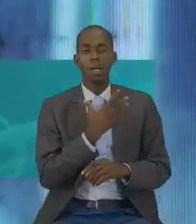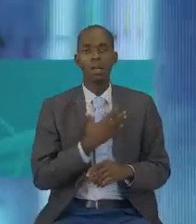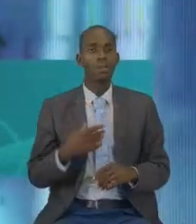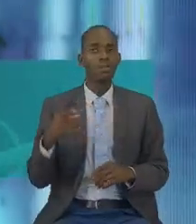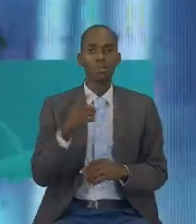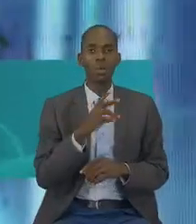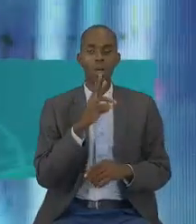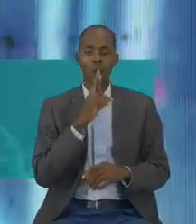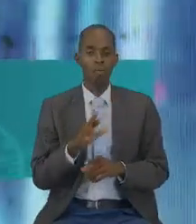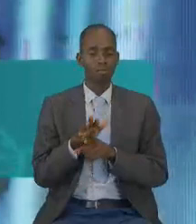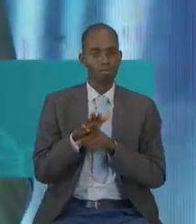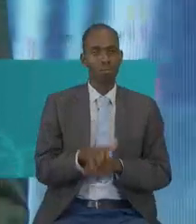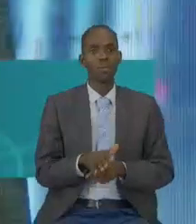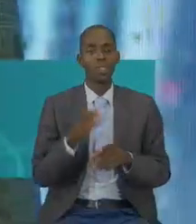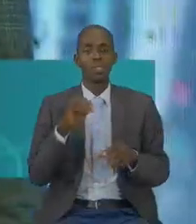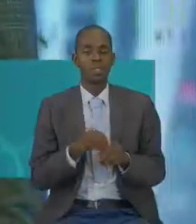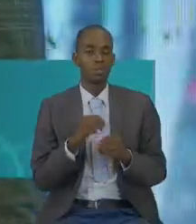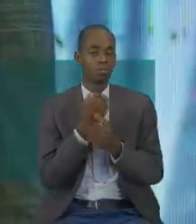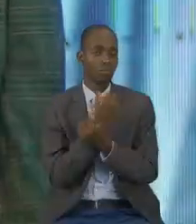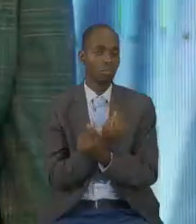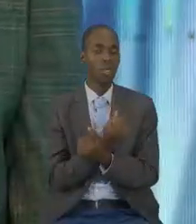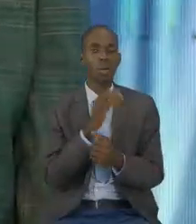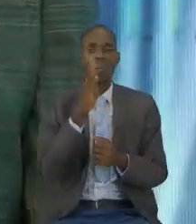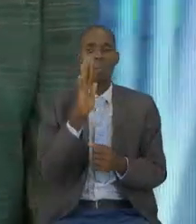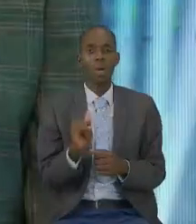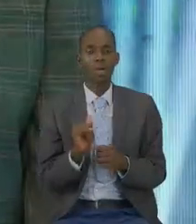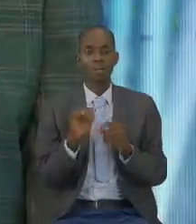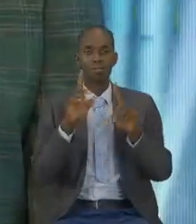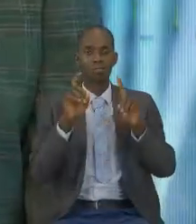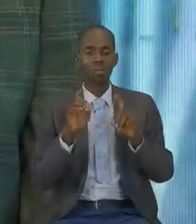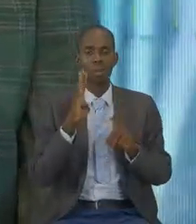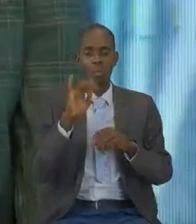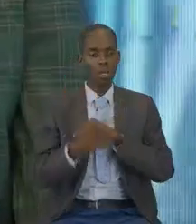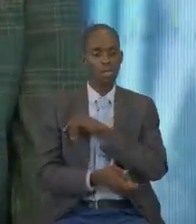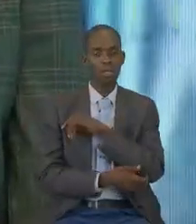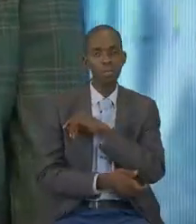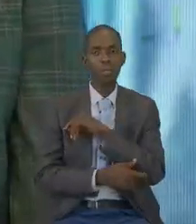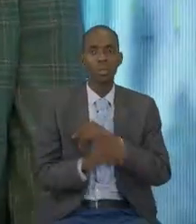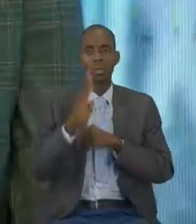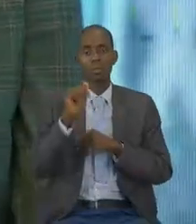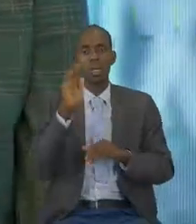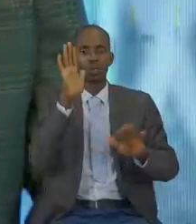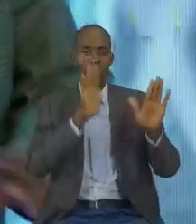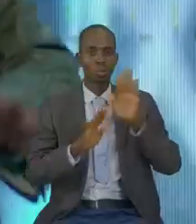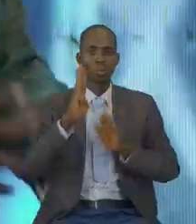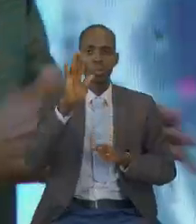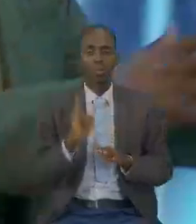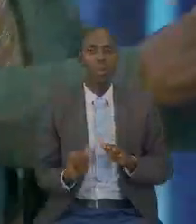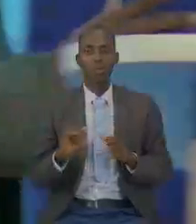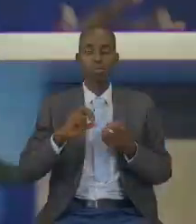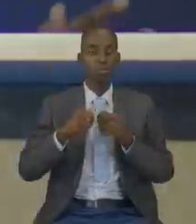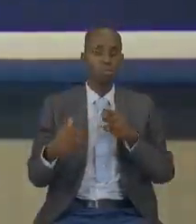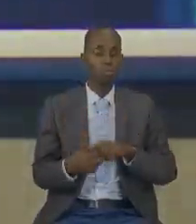are held in captivity by trial, by temptation, by trouble, by trauma,